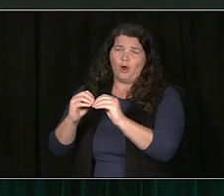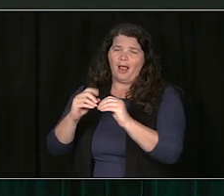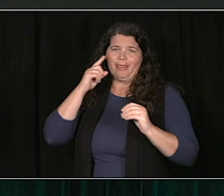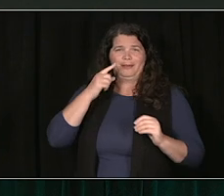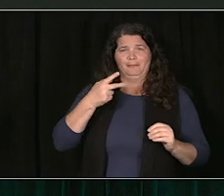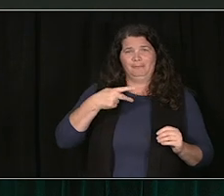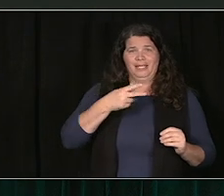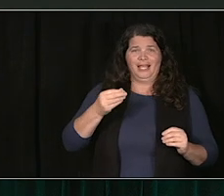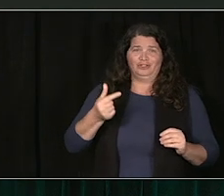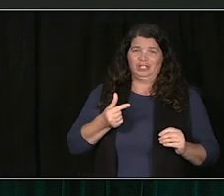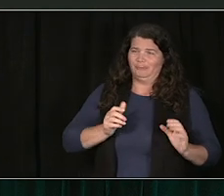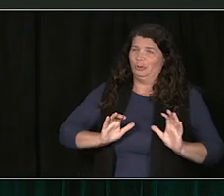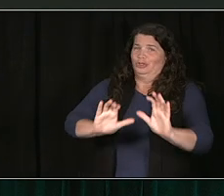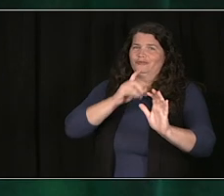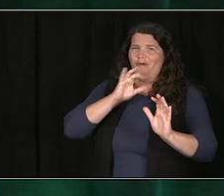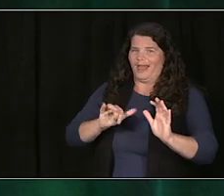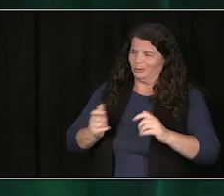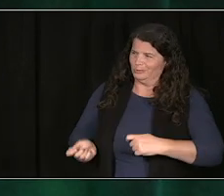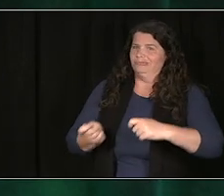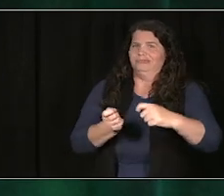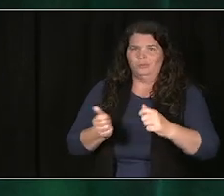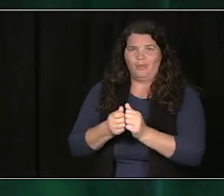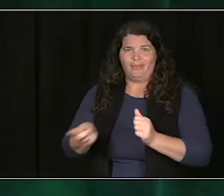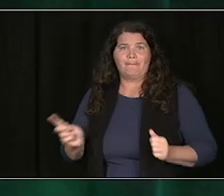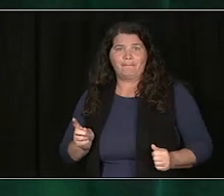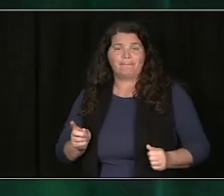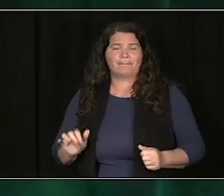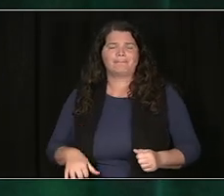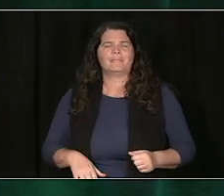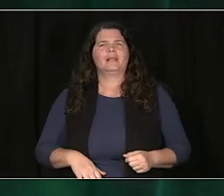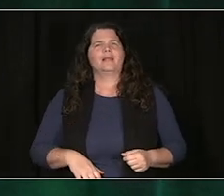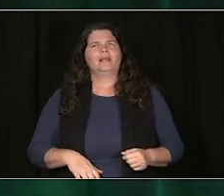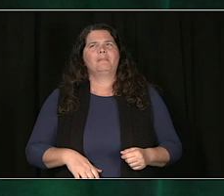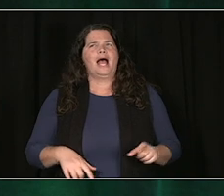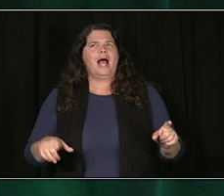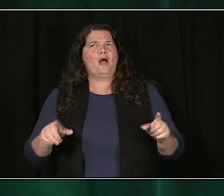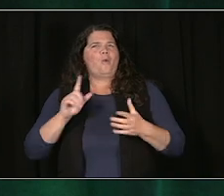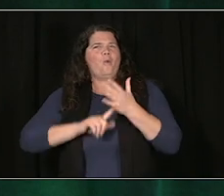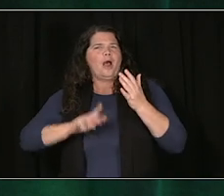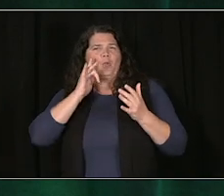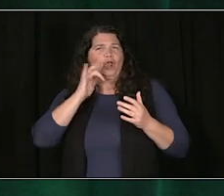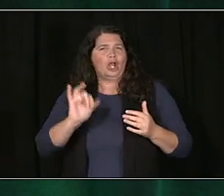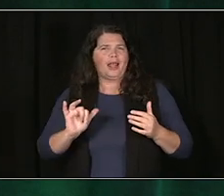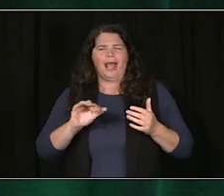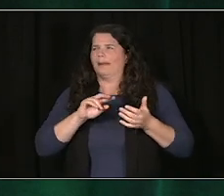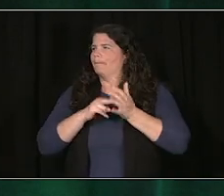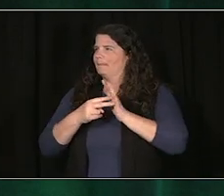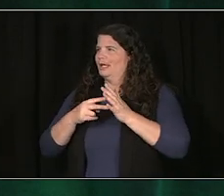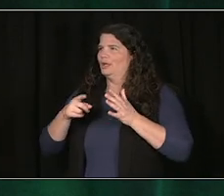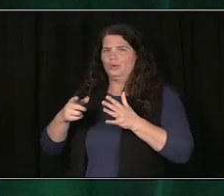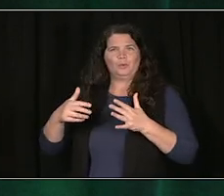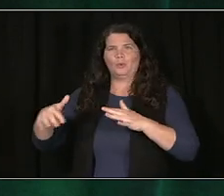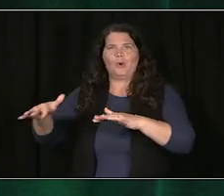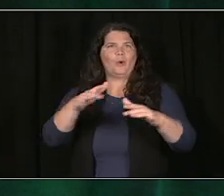the way for that. But I think what that looks like is that as you're moving through life, you see yourself, you see your full